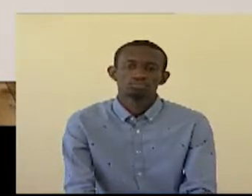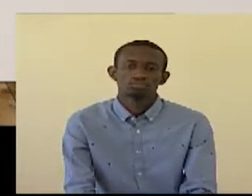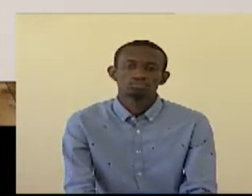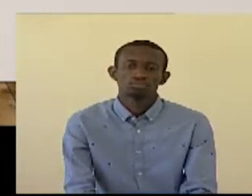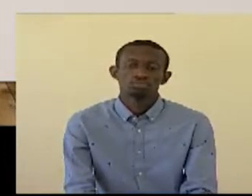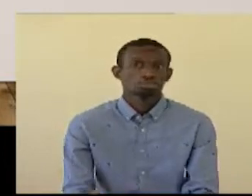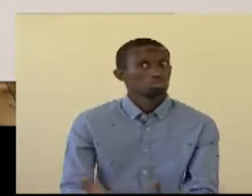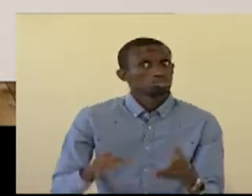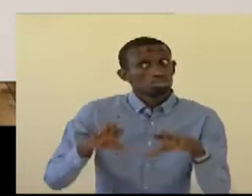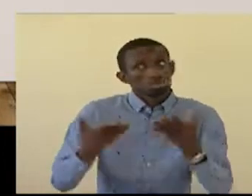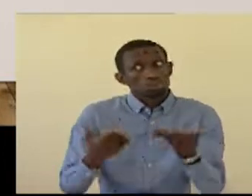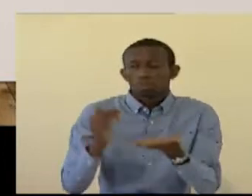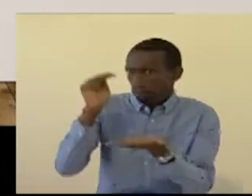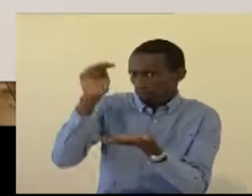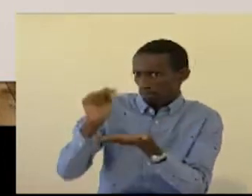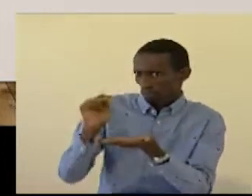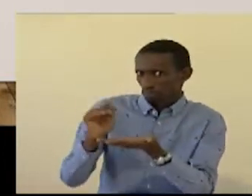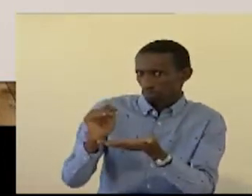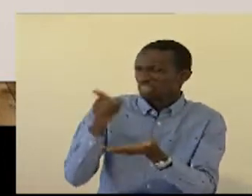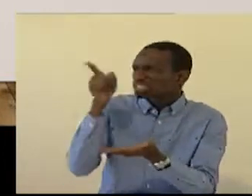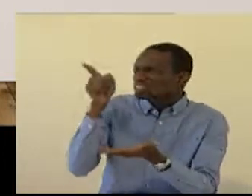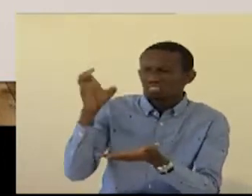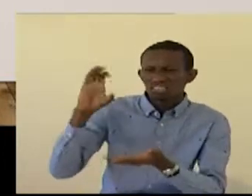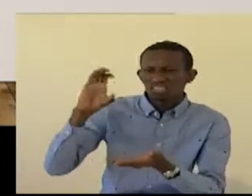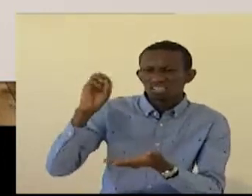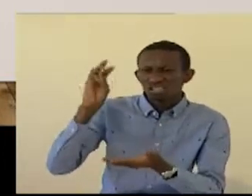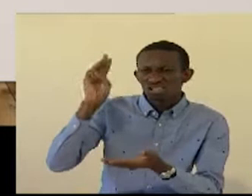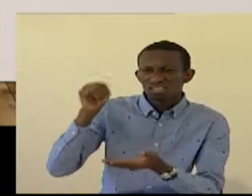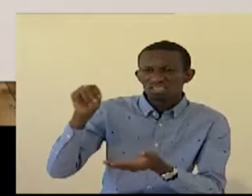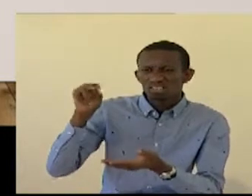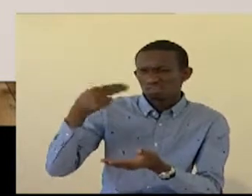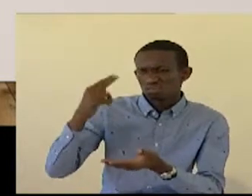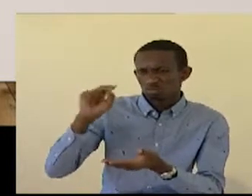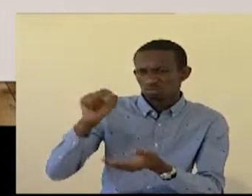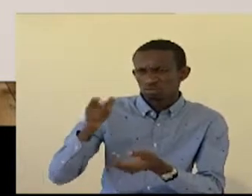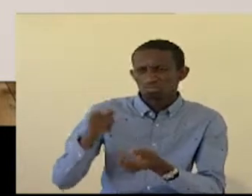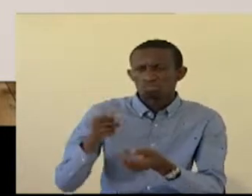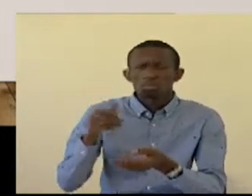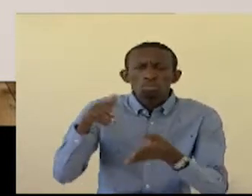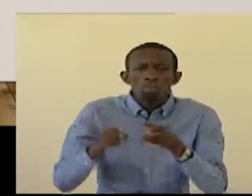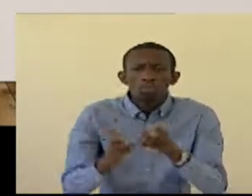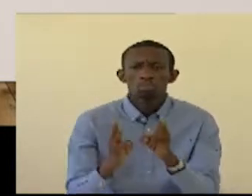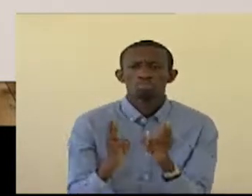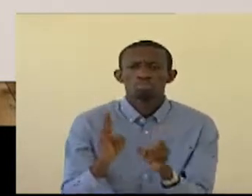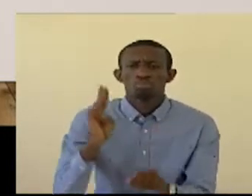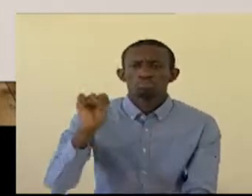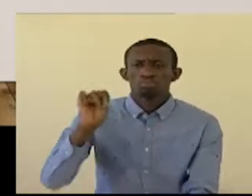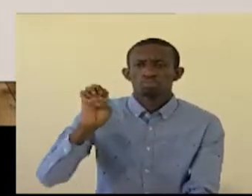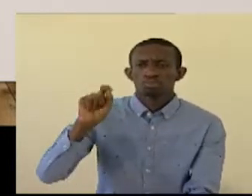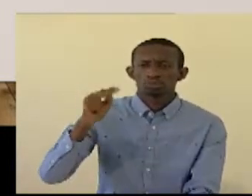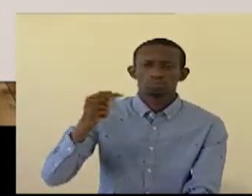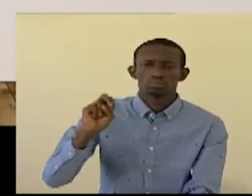We can also reduce these compounds to a methylene group. A methylene group